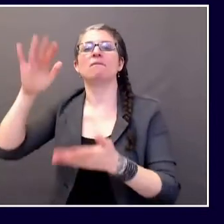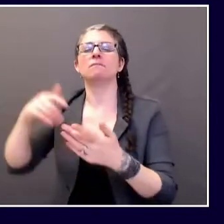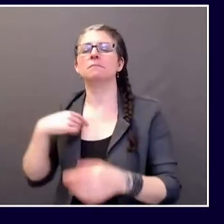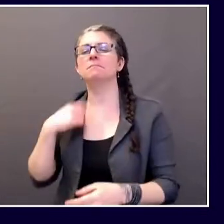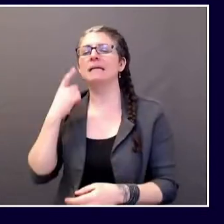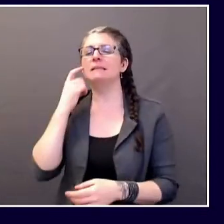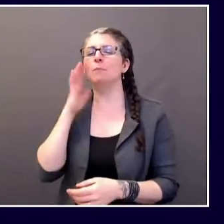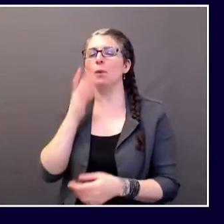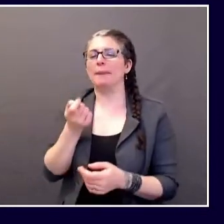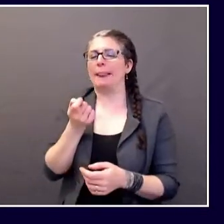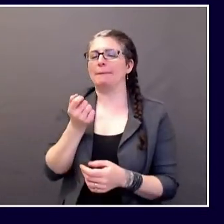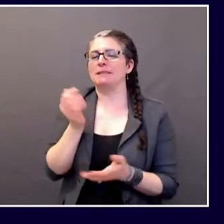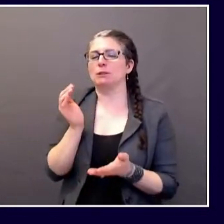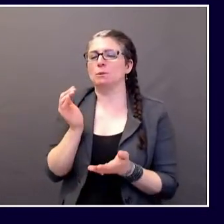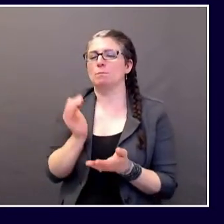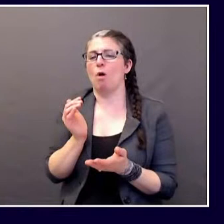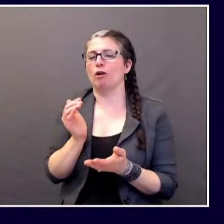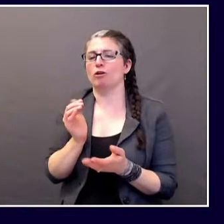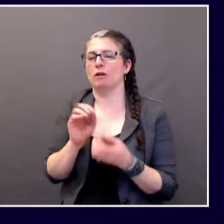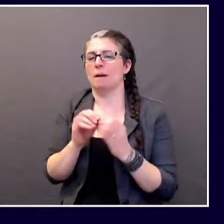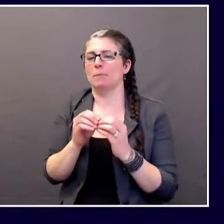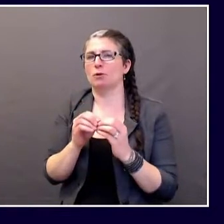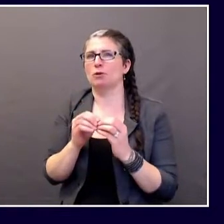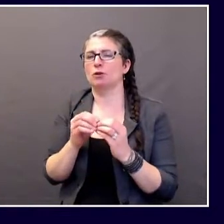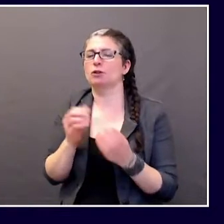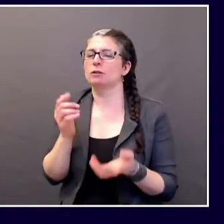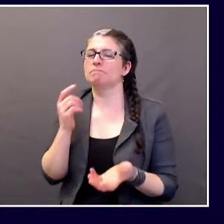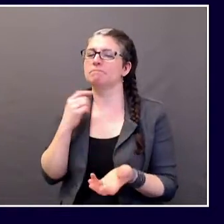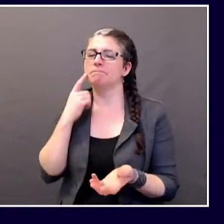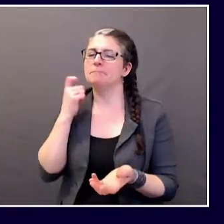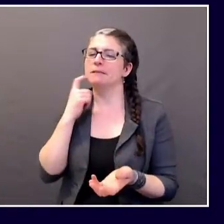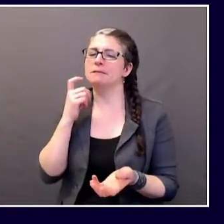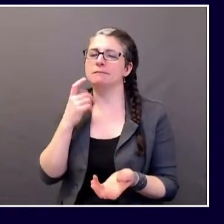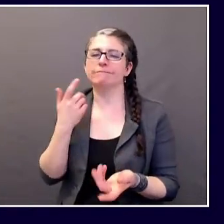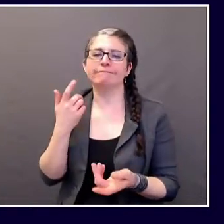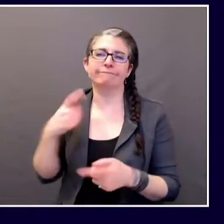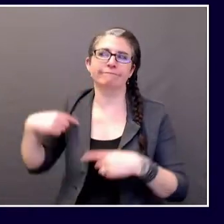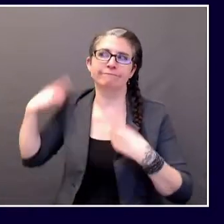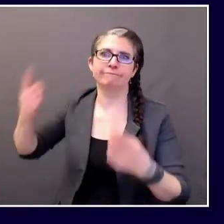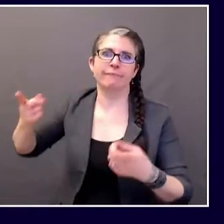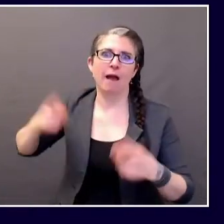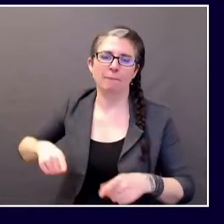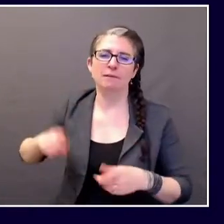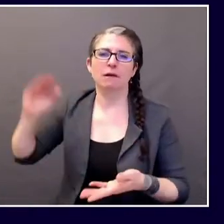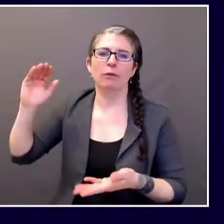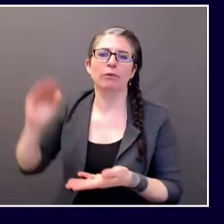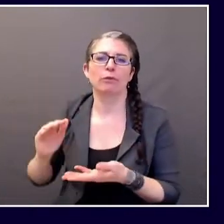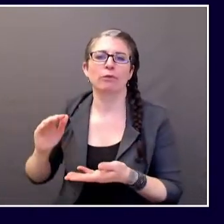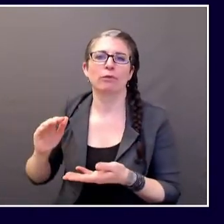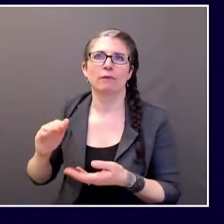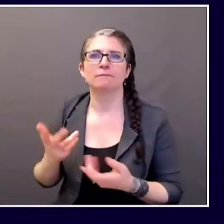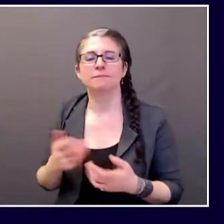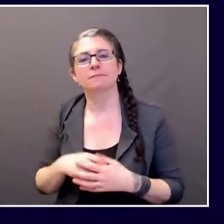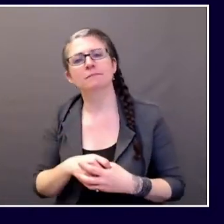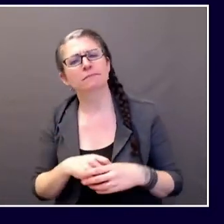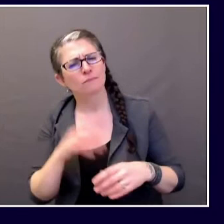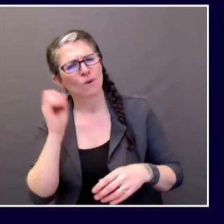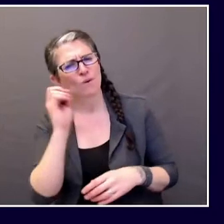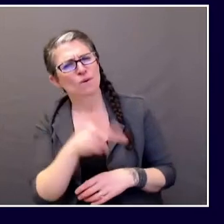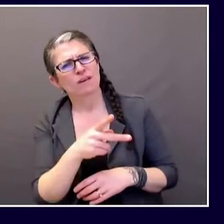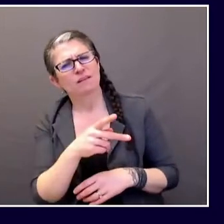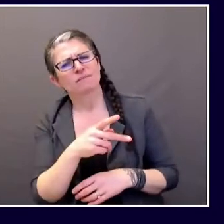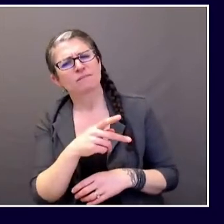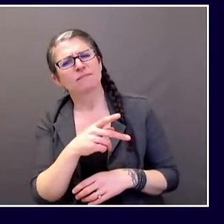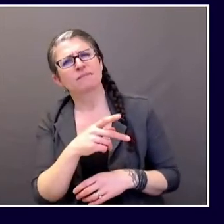much. Okay, but that and the allotment that for example, a Hannaford will get, which I understand is separate from